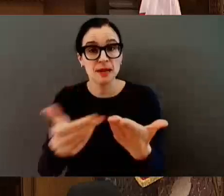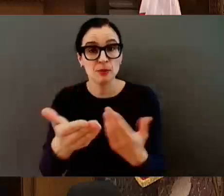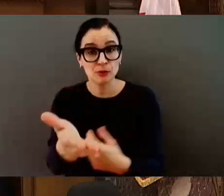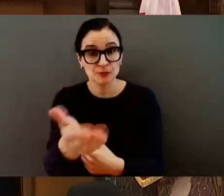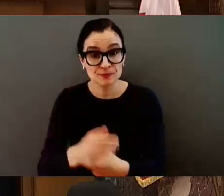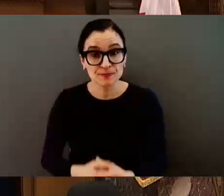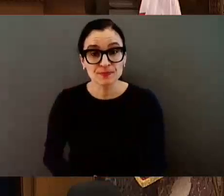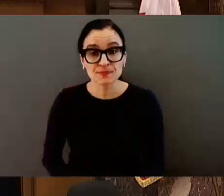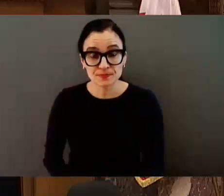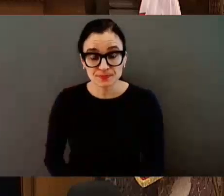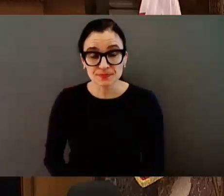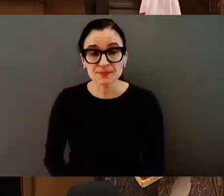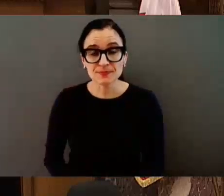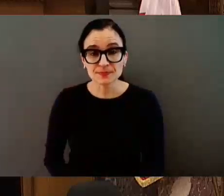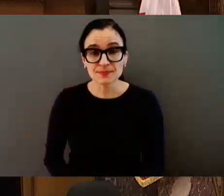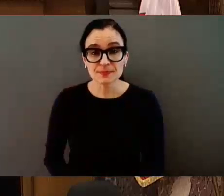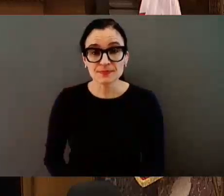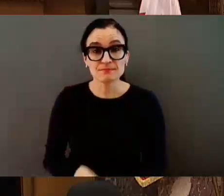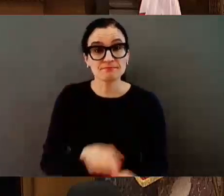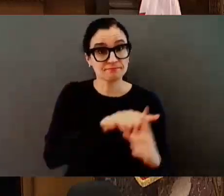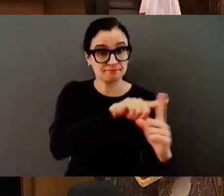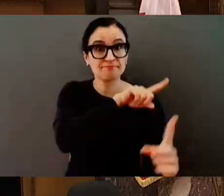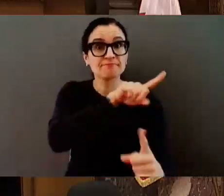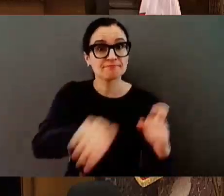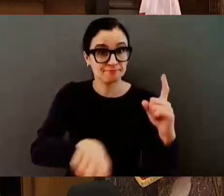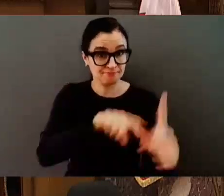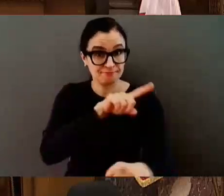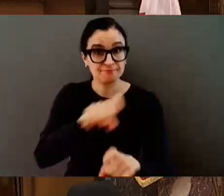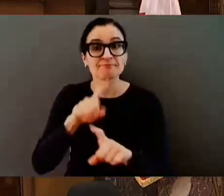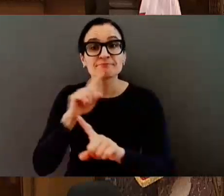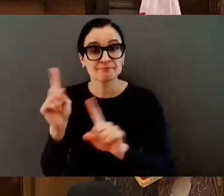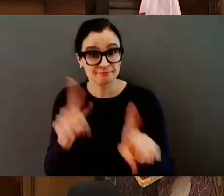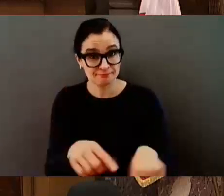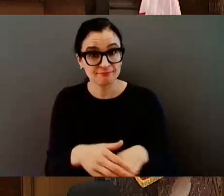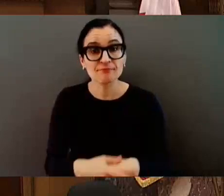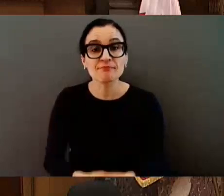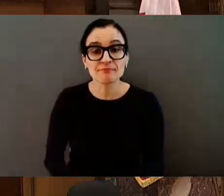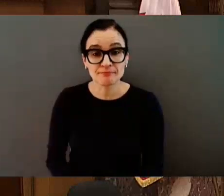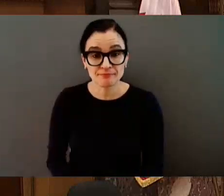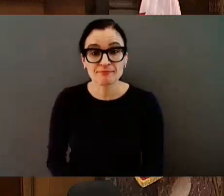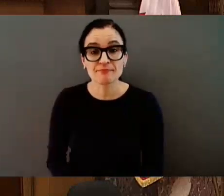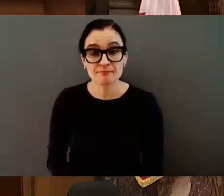Oral questions by members. Member for Skeena.